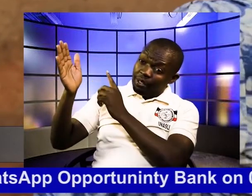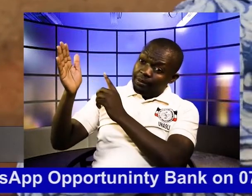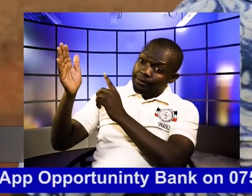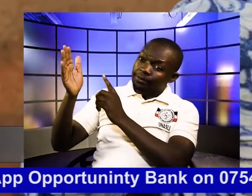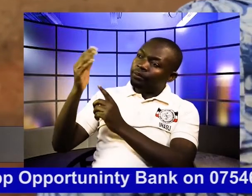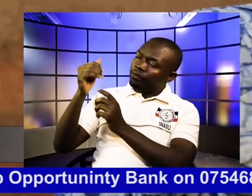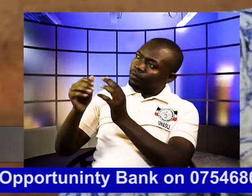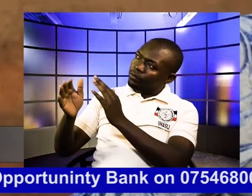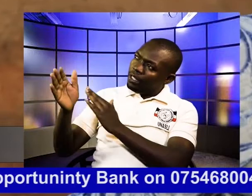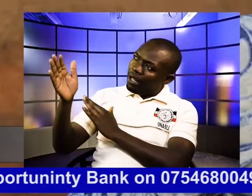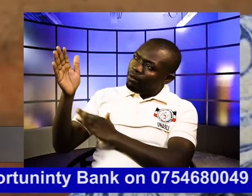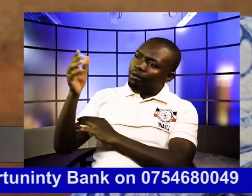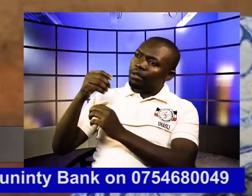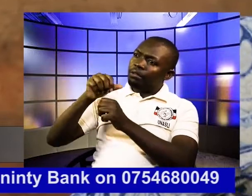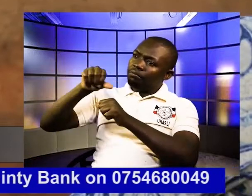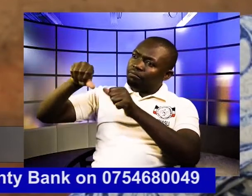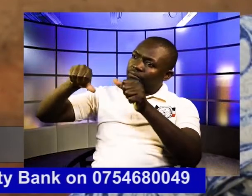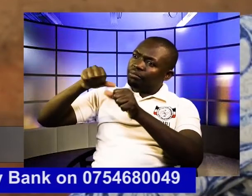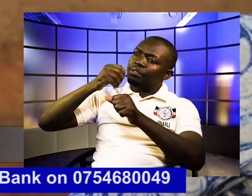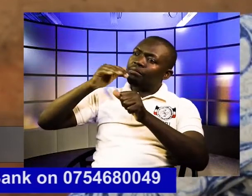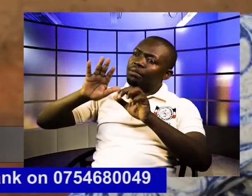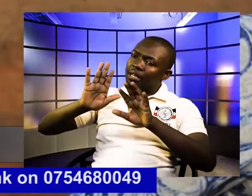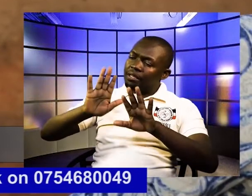Katonda amonyeke musayi gwe.